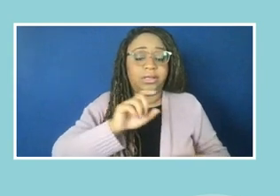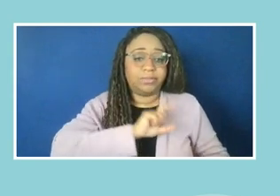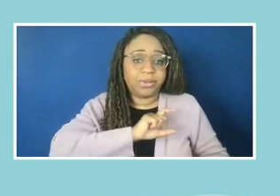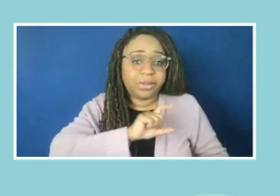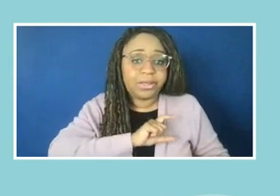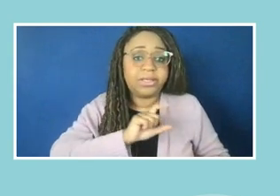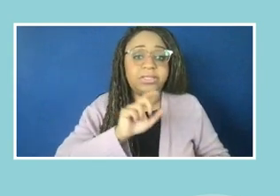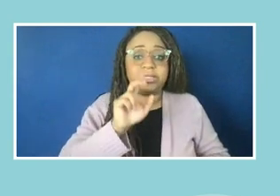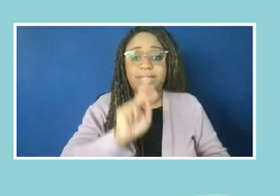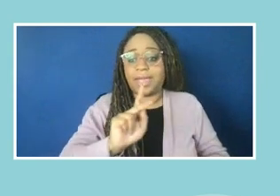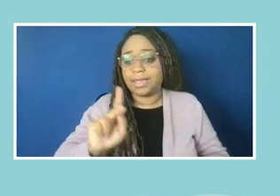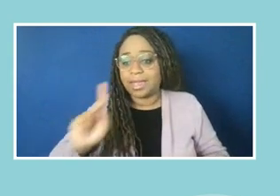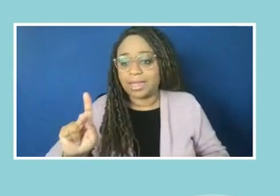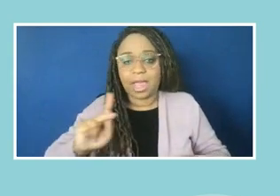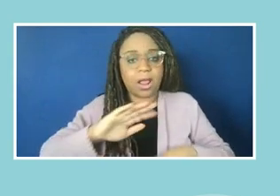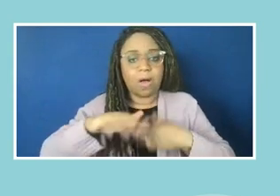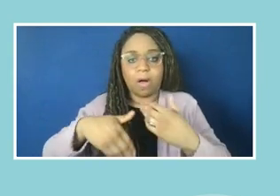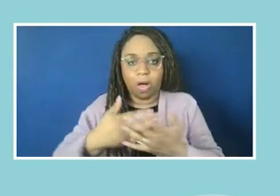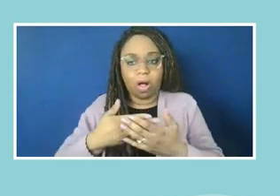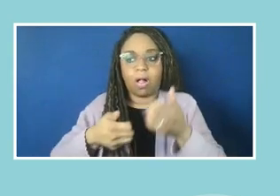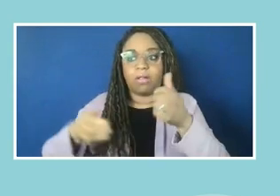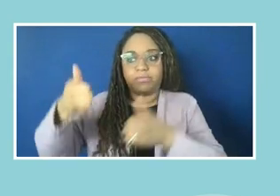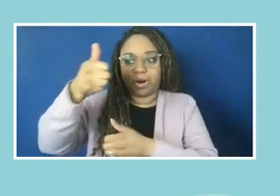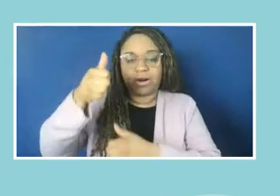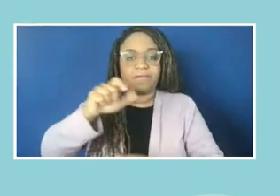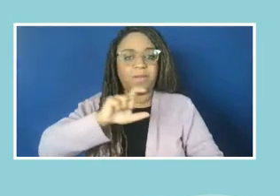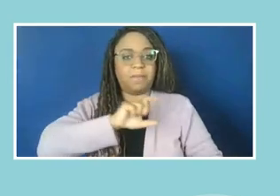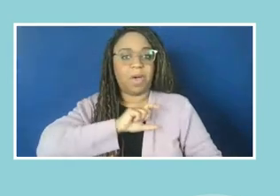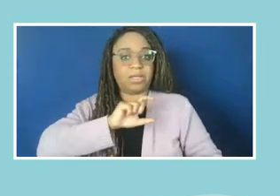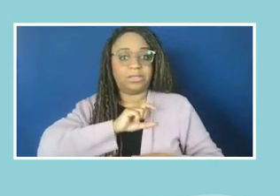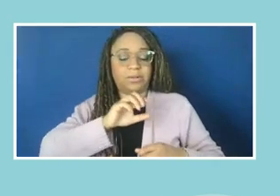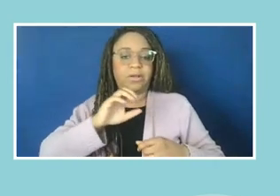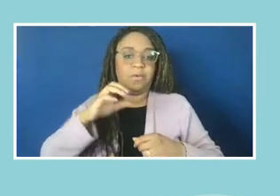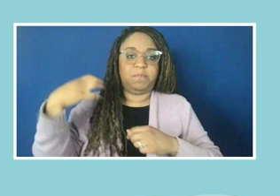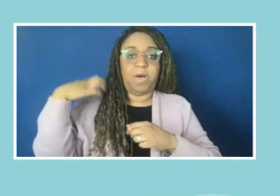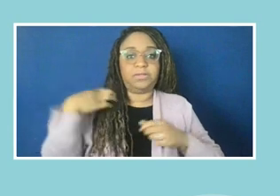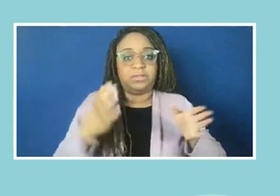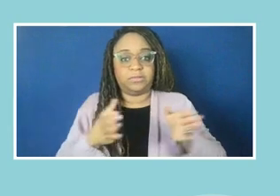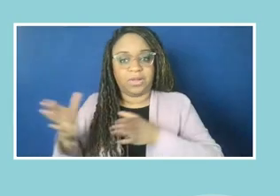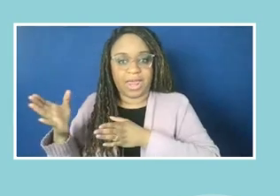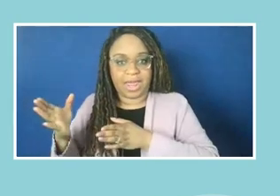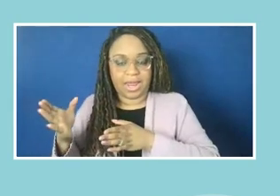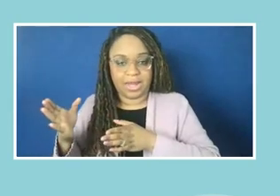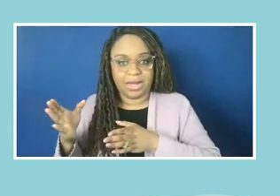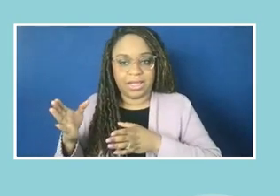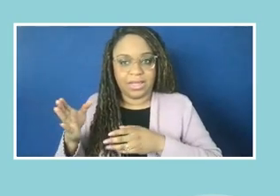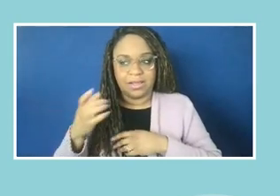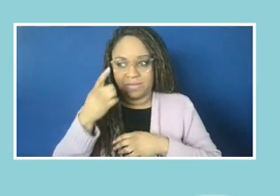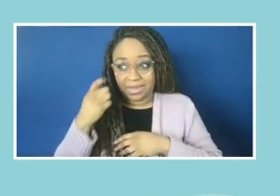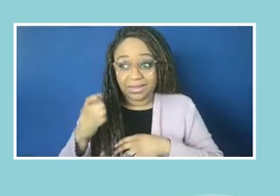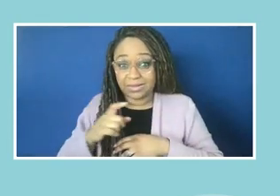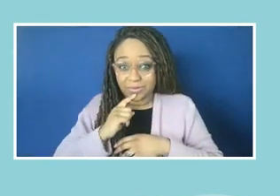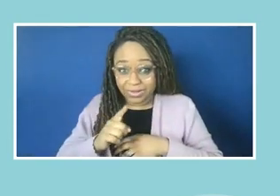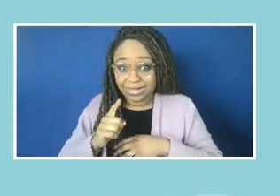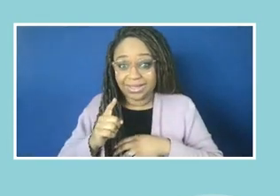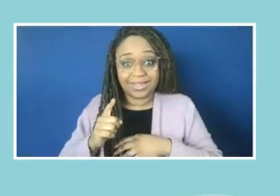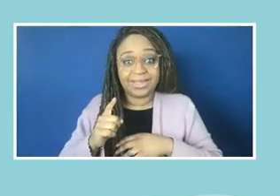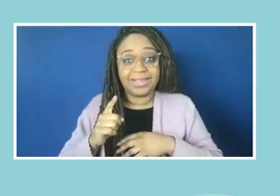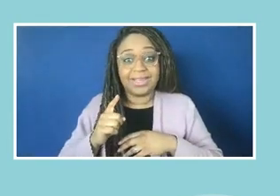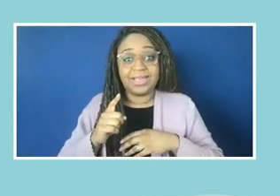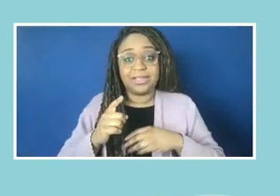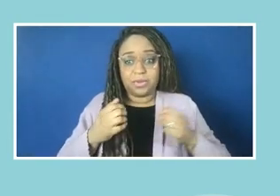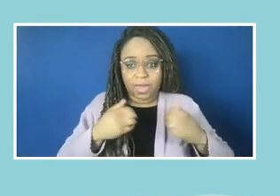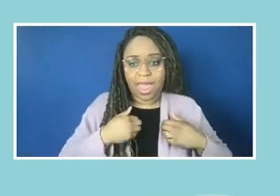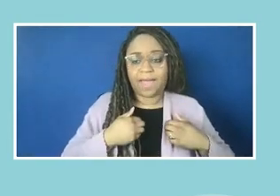As a matter of fact, it might mean we have a four-way fight because you have those street-level